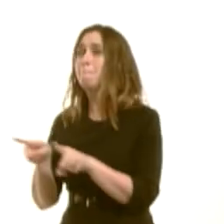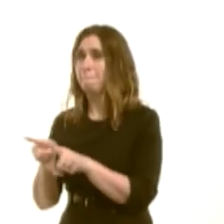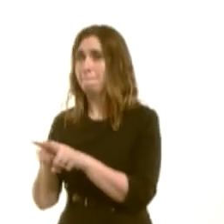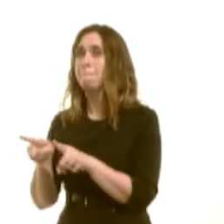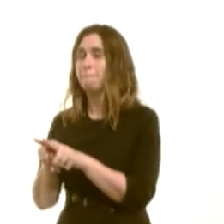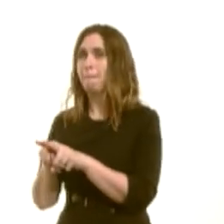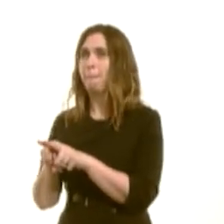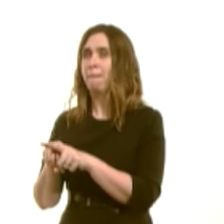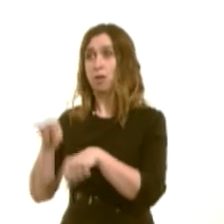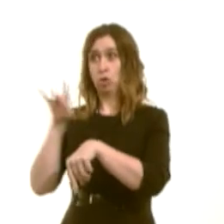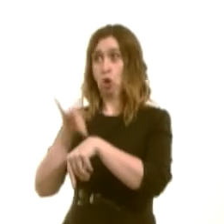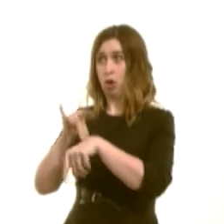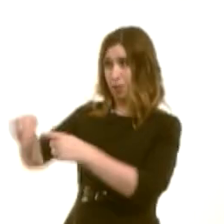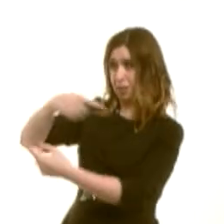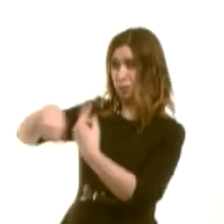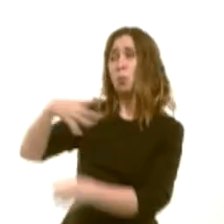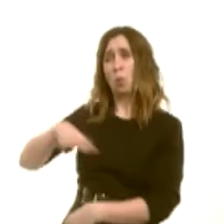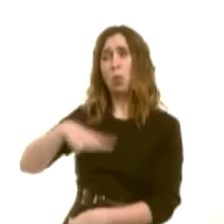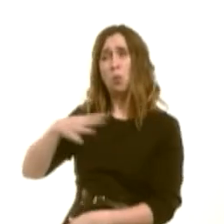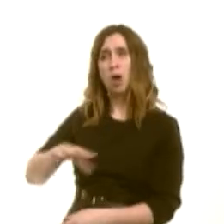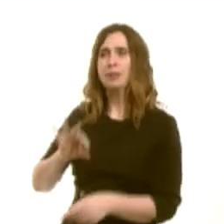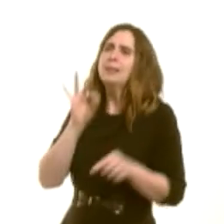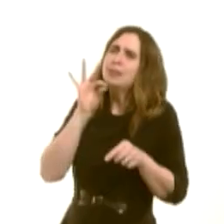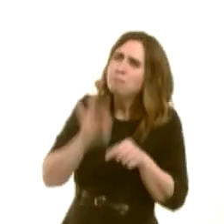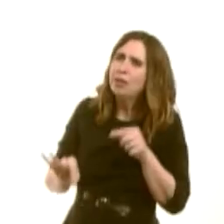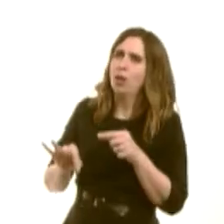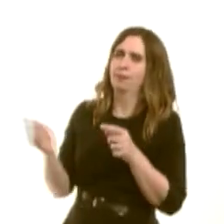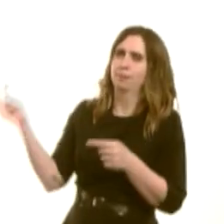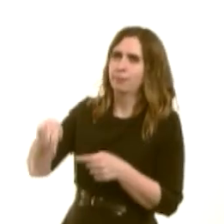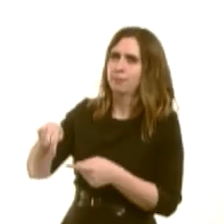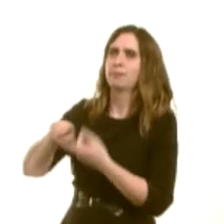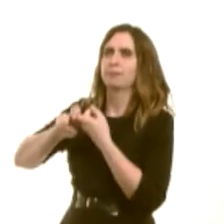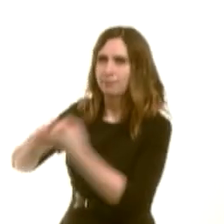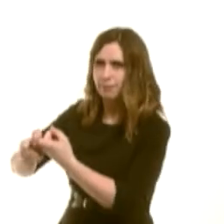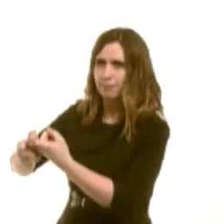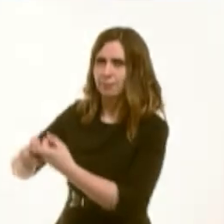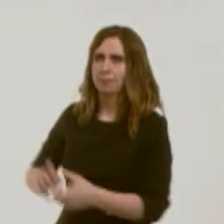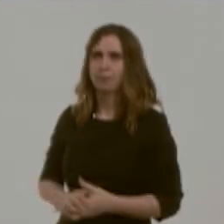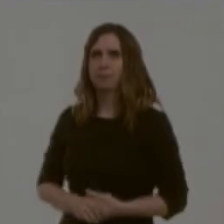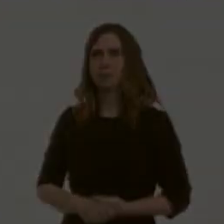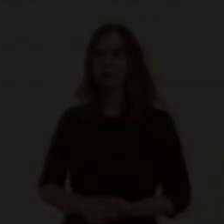the doctors want to see happening, especially the specialists. Thank you, First Minister. We now move to item 2, which is